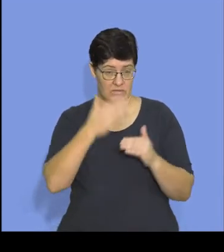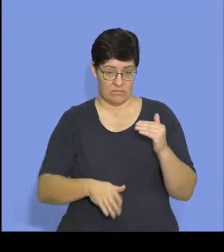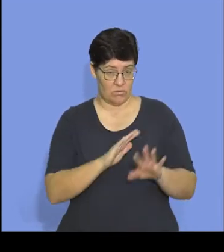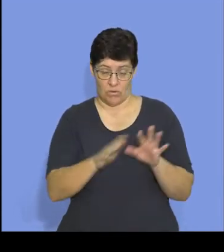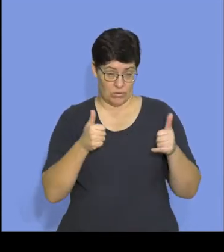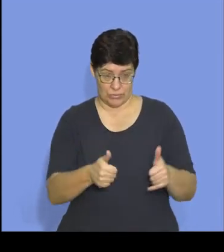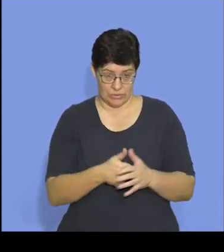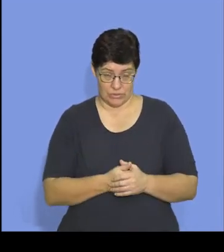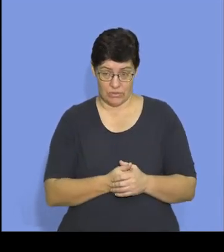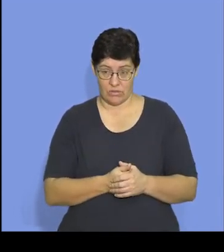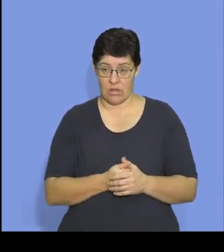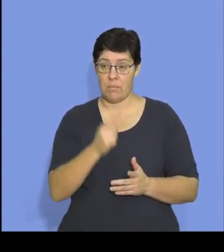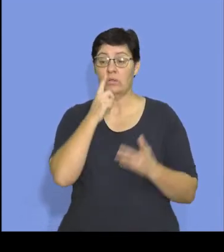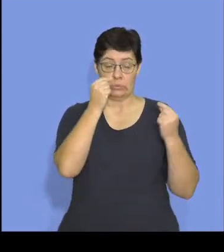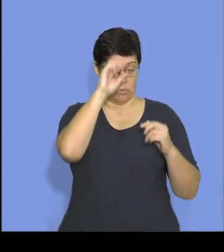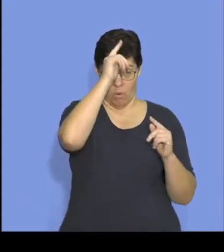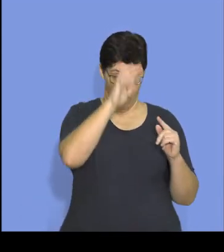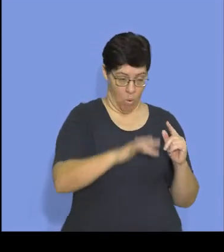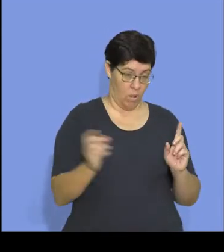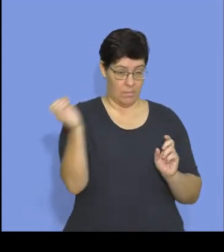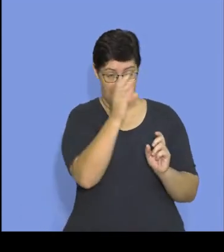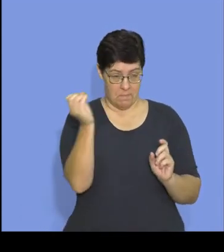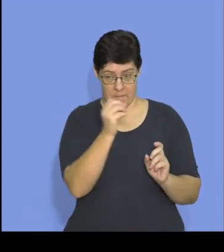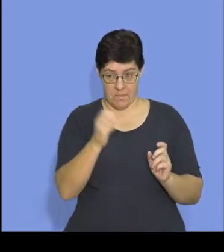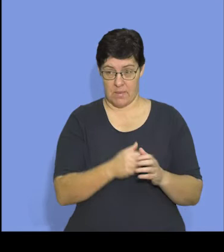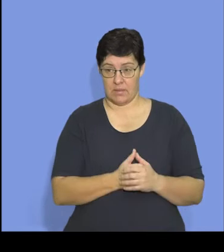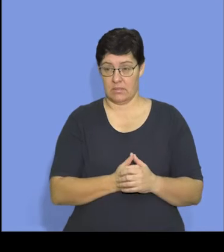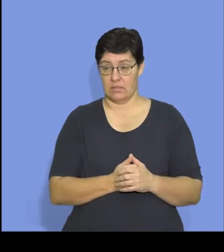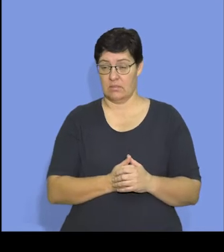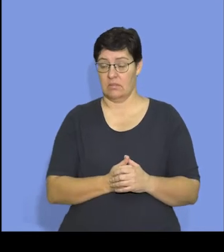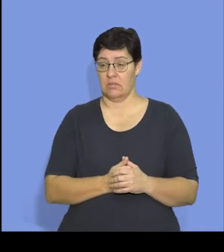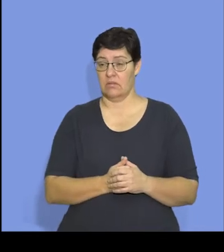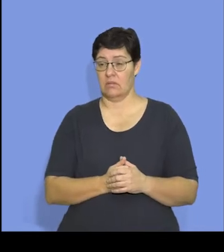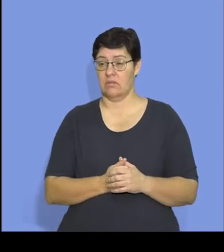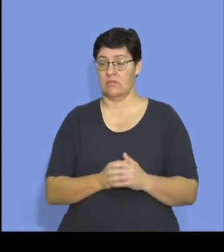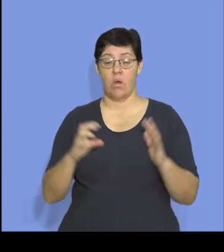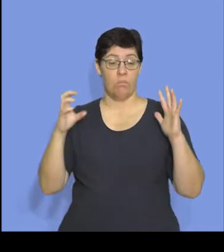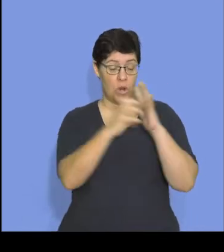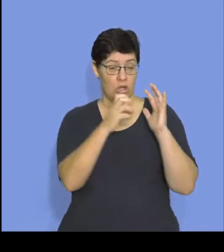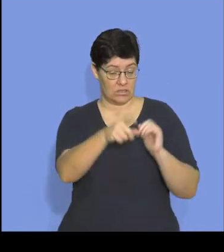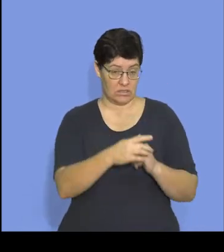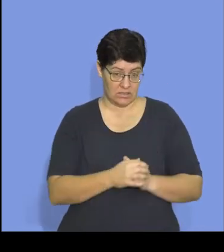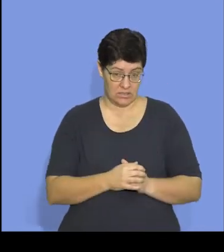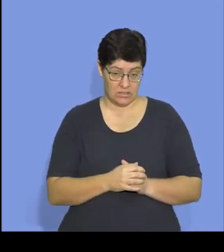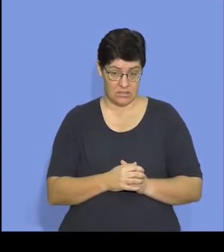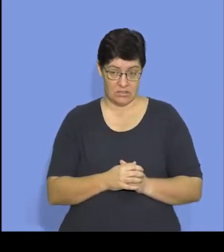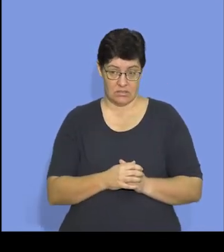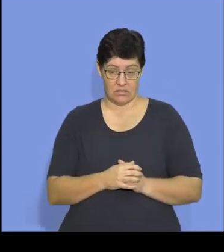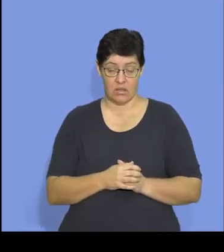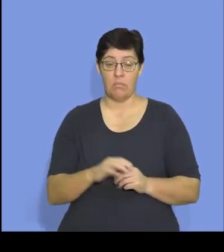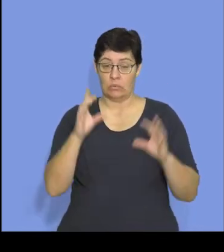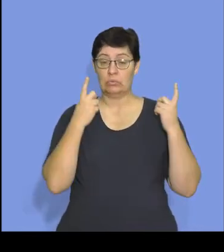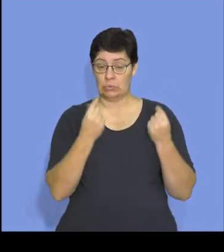would need to do all of this, okay? When you plot this graph, and you'll do it accurately for